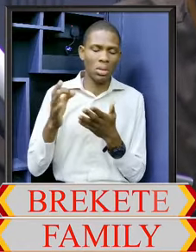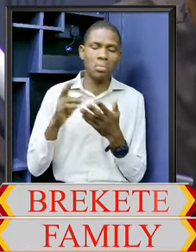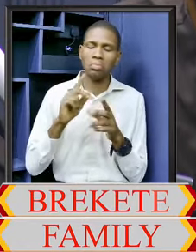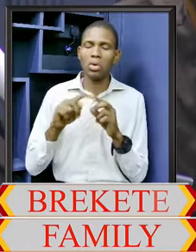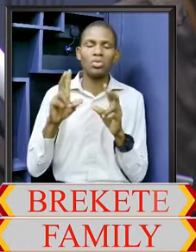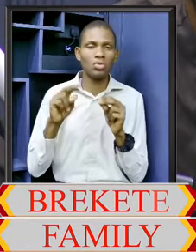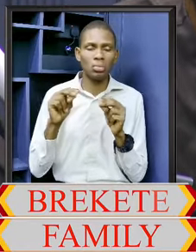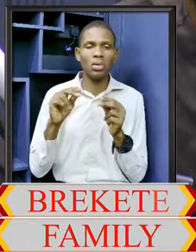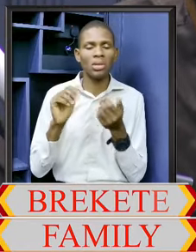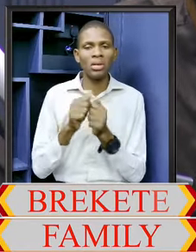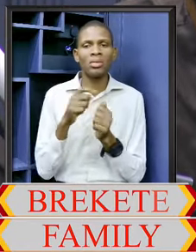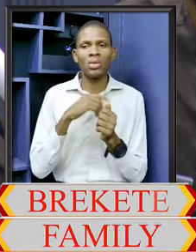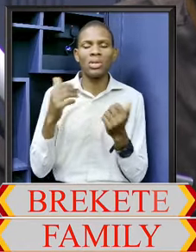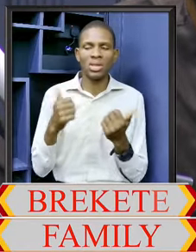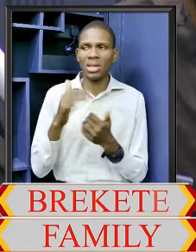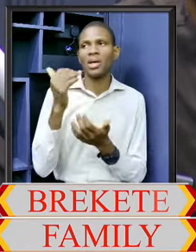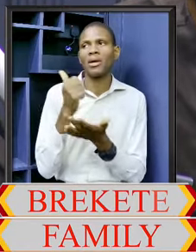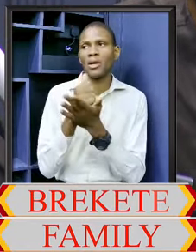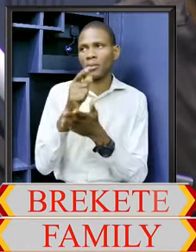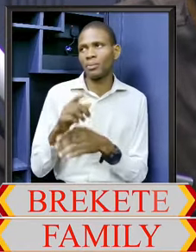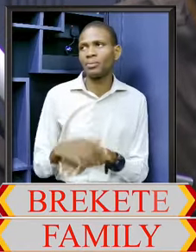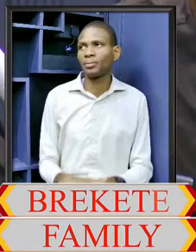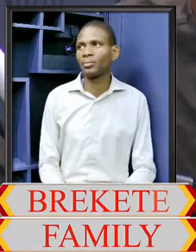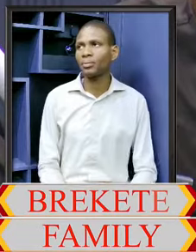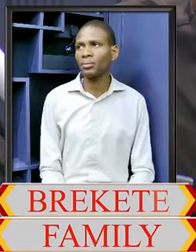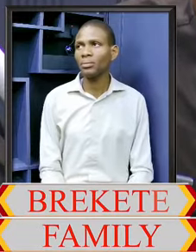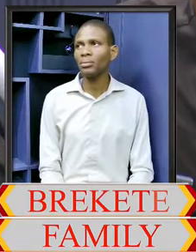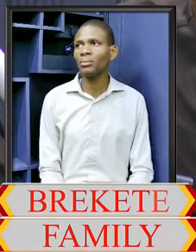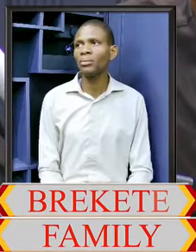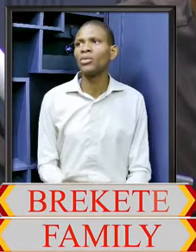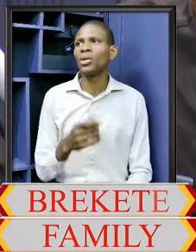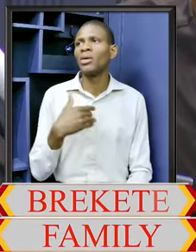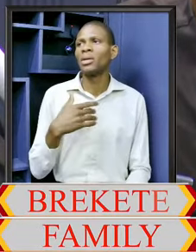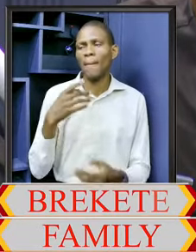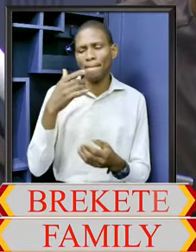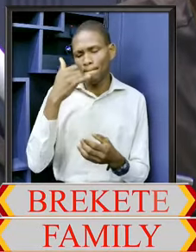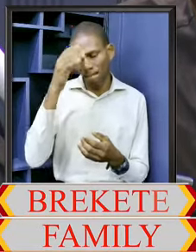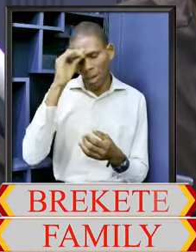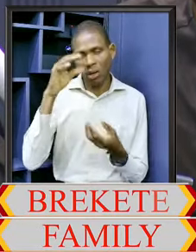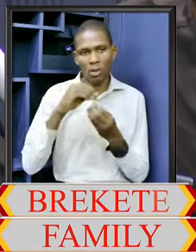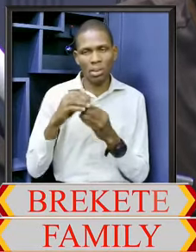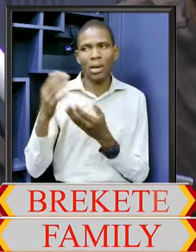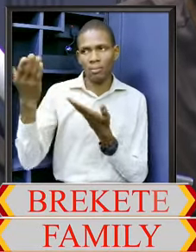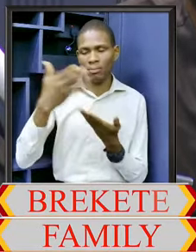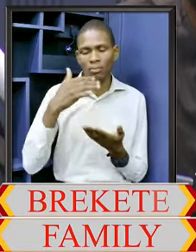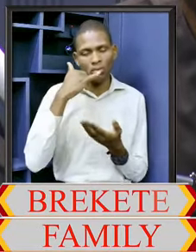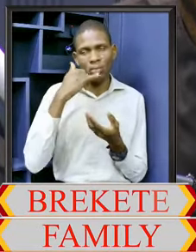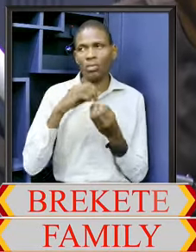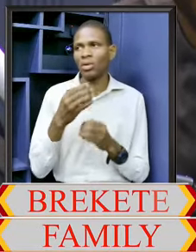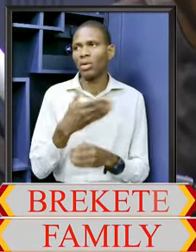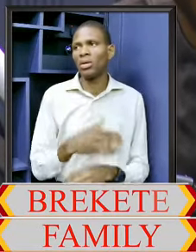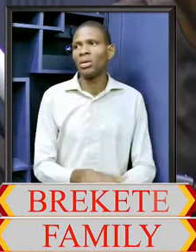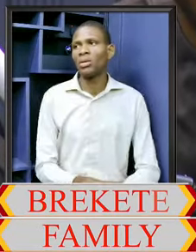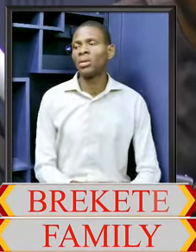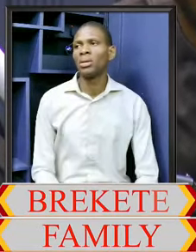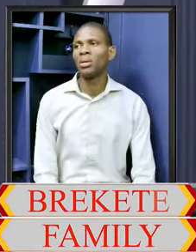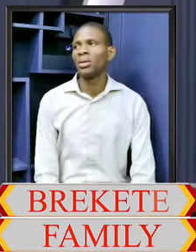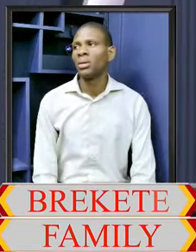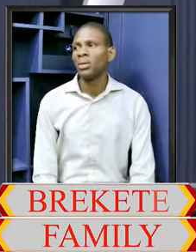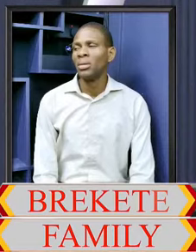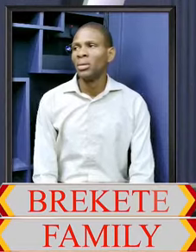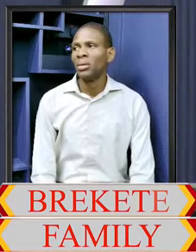that no go stop us from fighting for you. Thank you. You get the man number. Yes, sir. Give me a number.